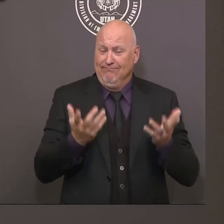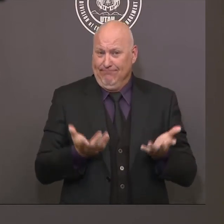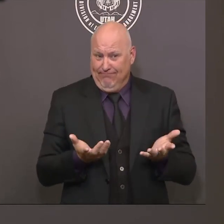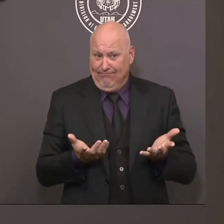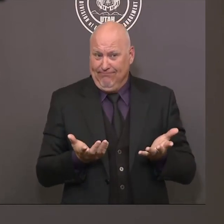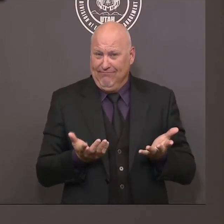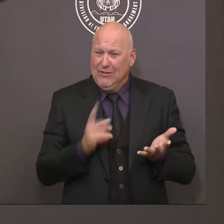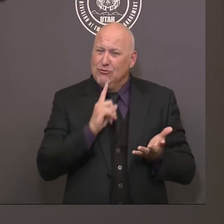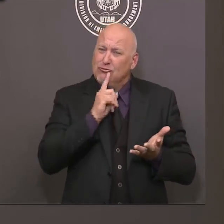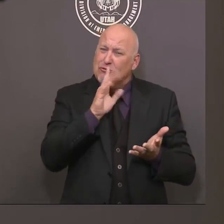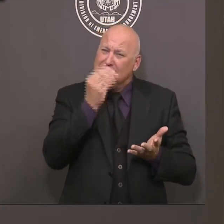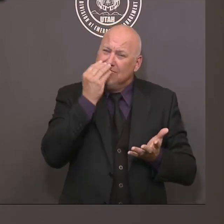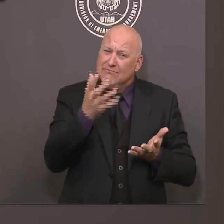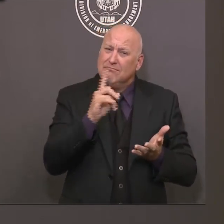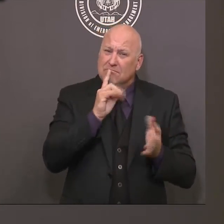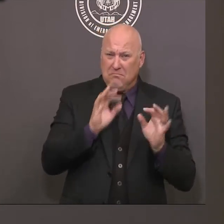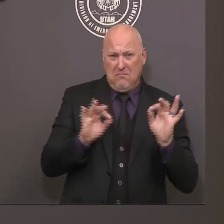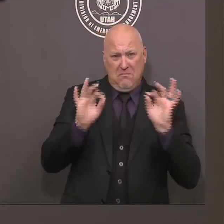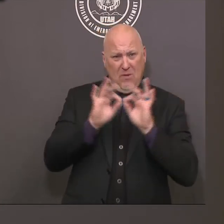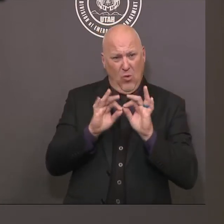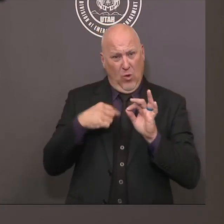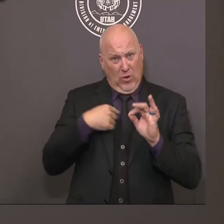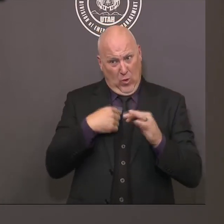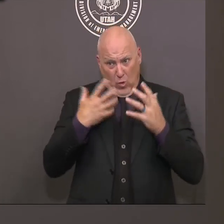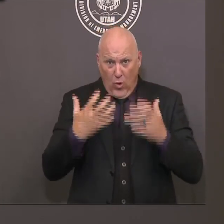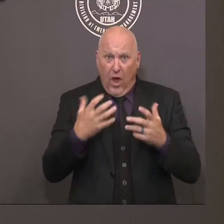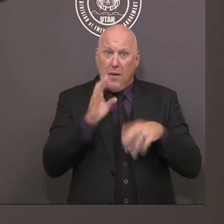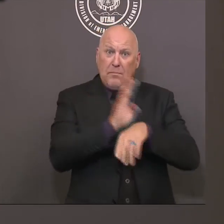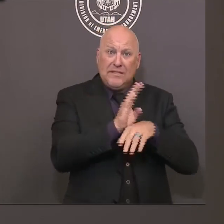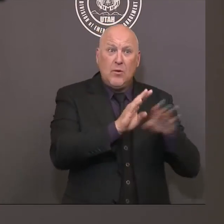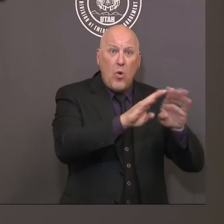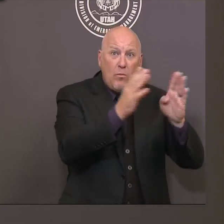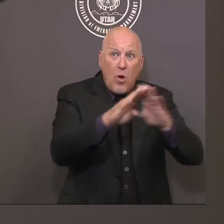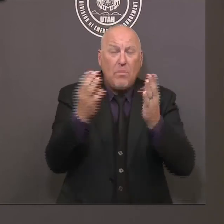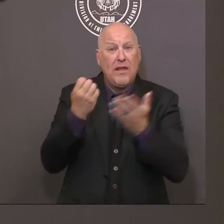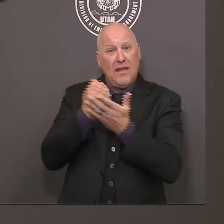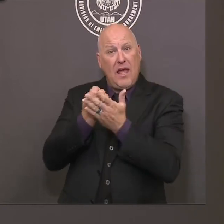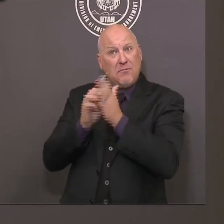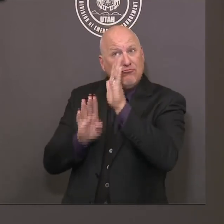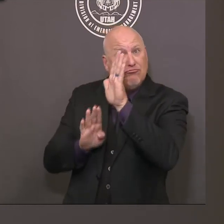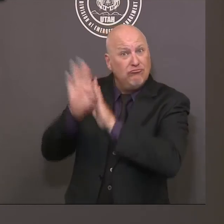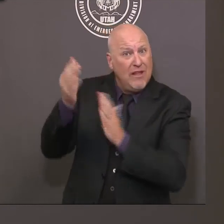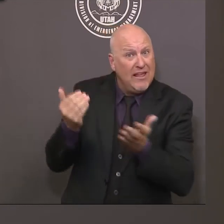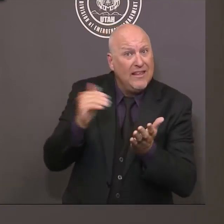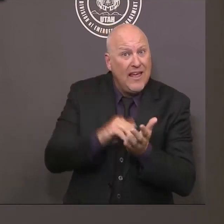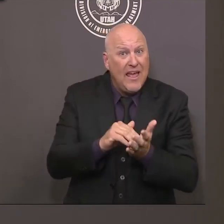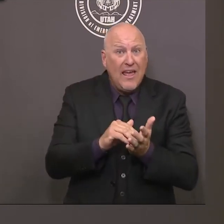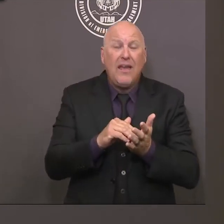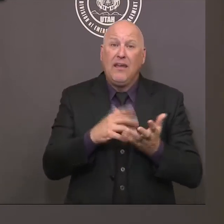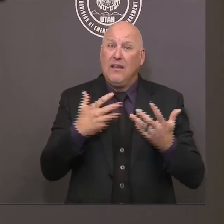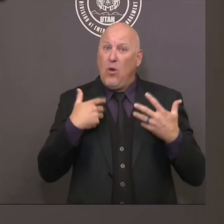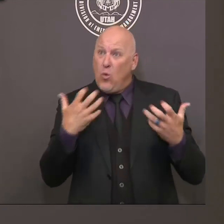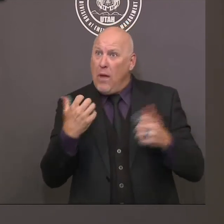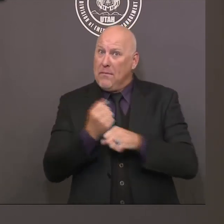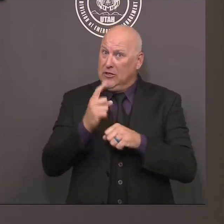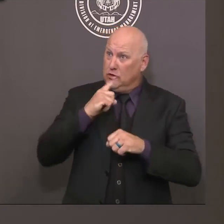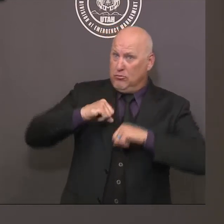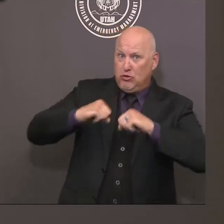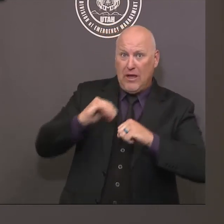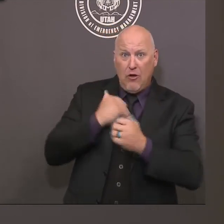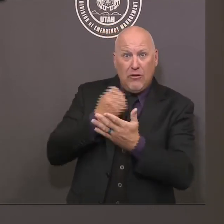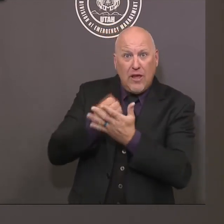important as we want to reopen the economy and make sure that our economic health is good, that we also take all the